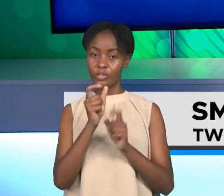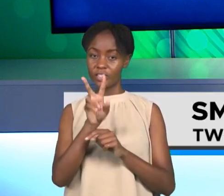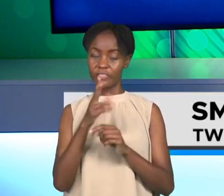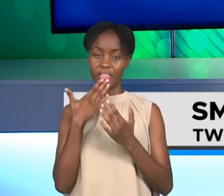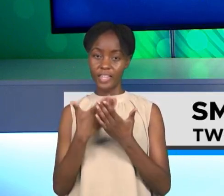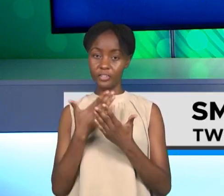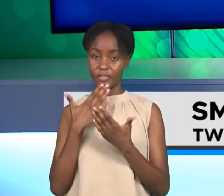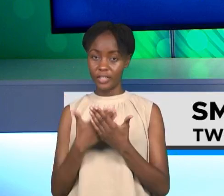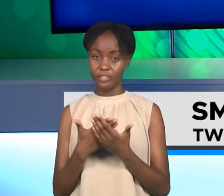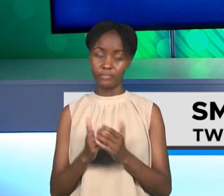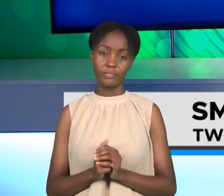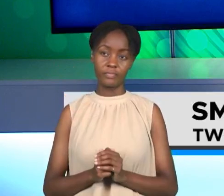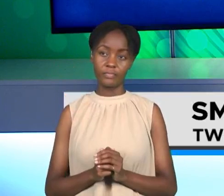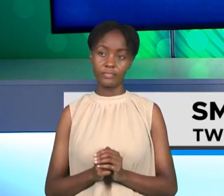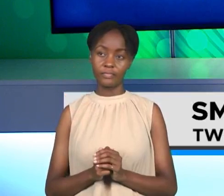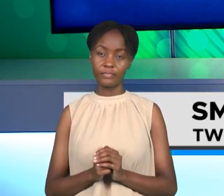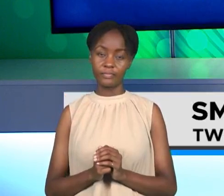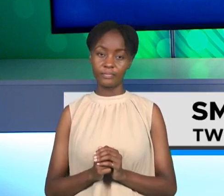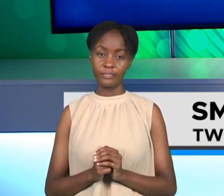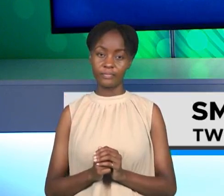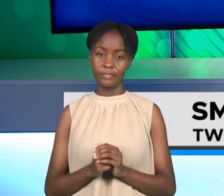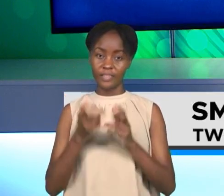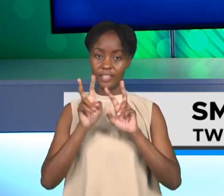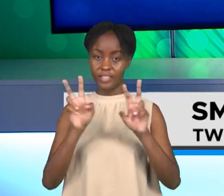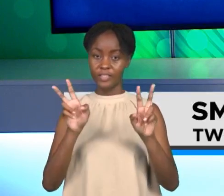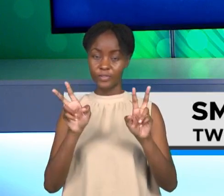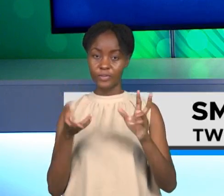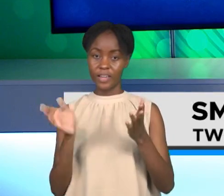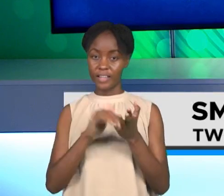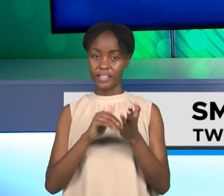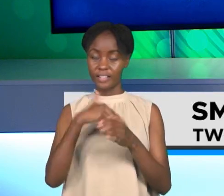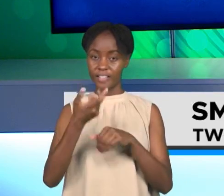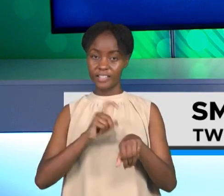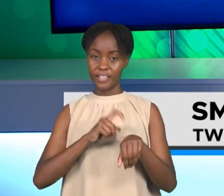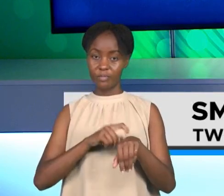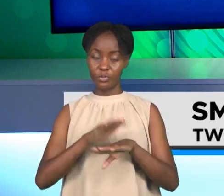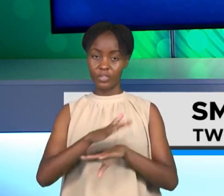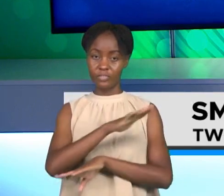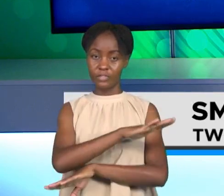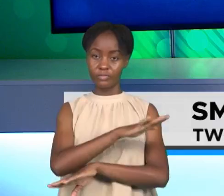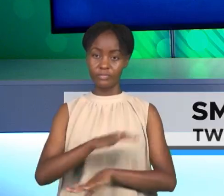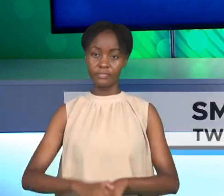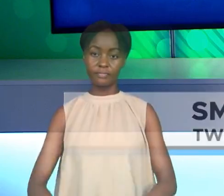director has been Rose Roberts. See you some other time. Do have a good afternoon.